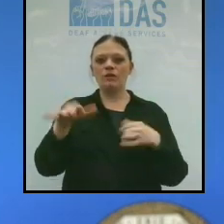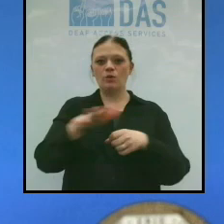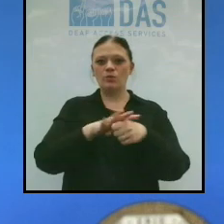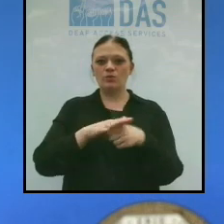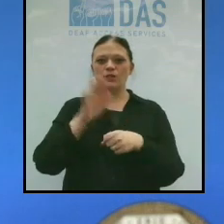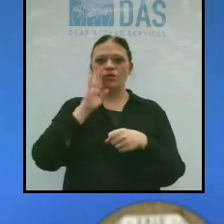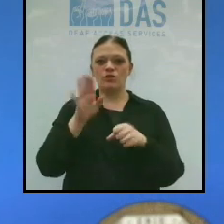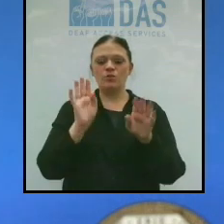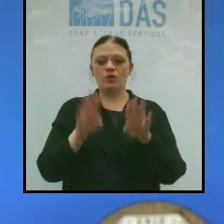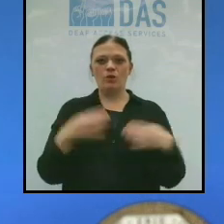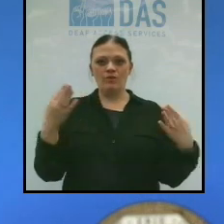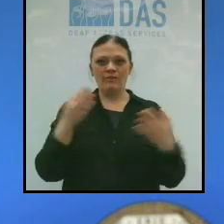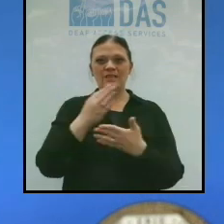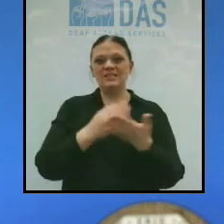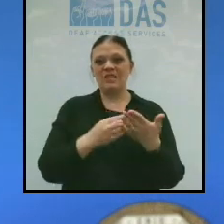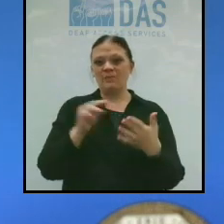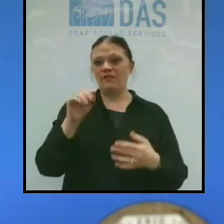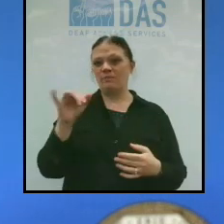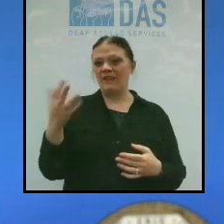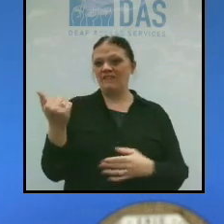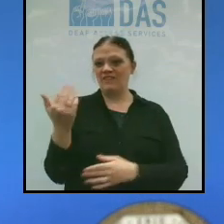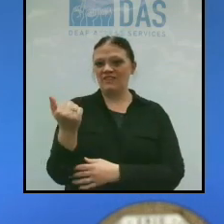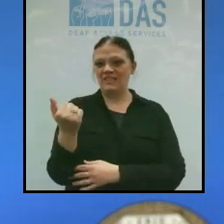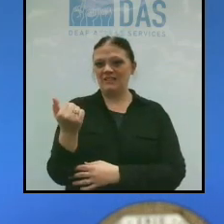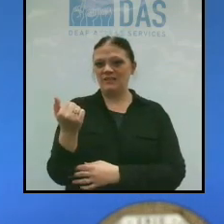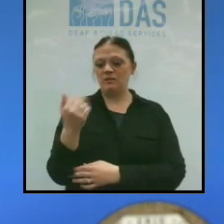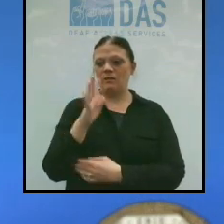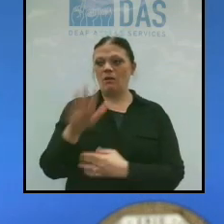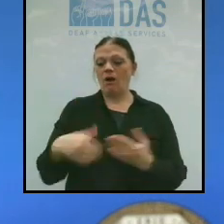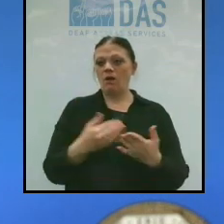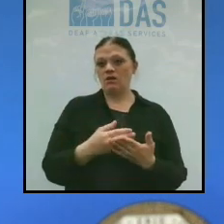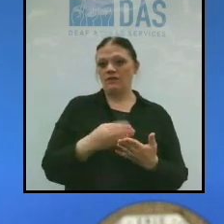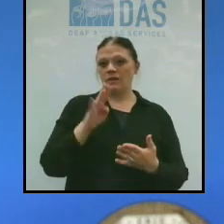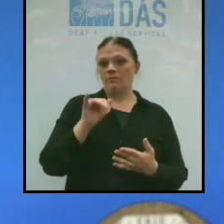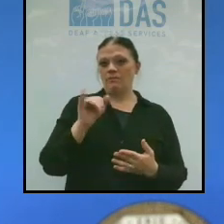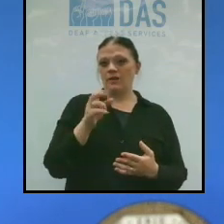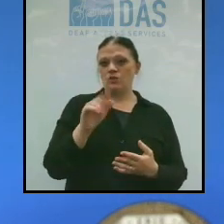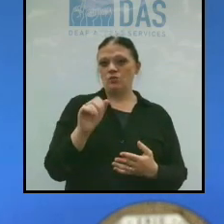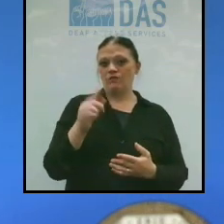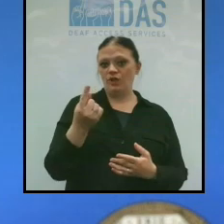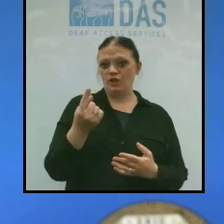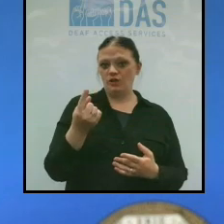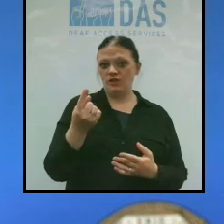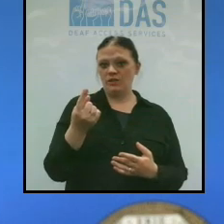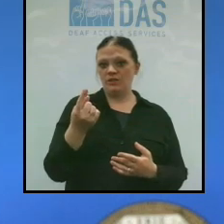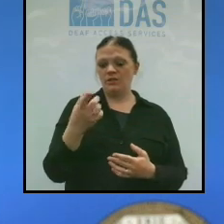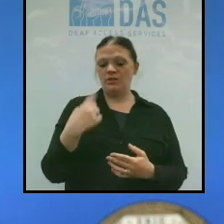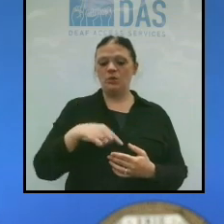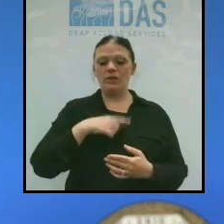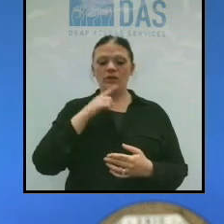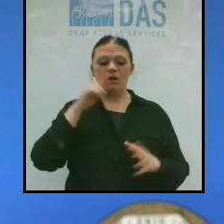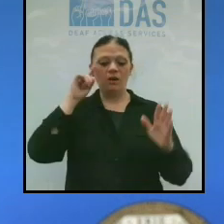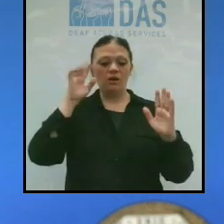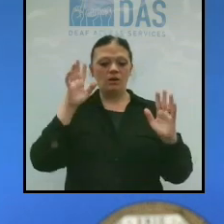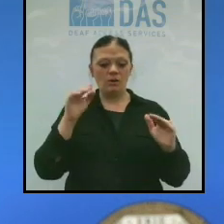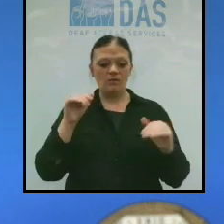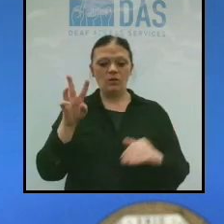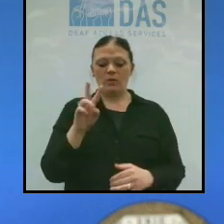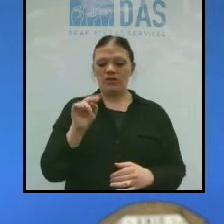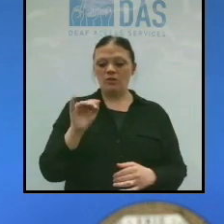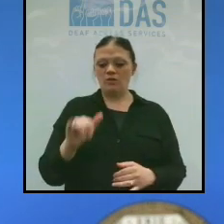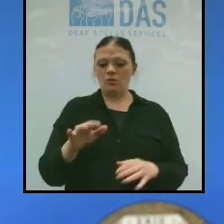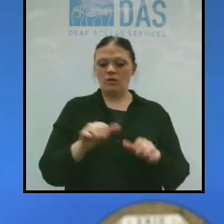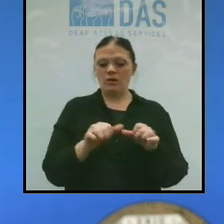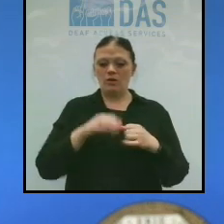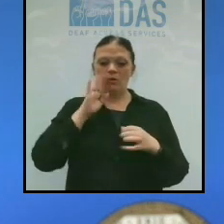to open, some of them May 15th, all of them by June 1st. We are very hopeful that Western New York region will open June